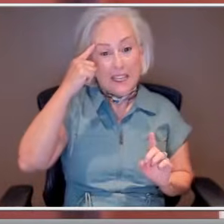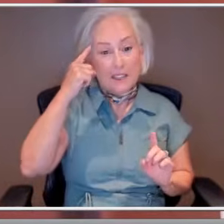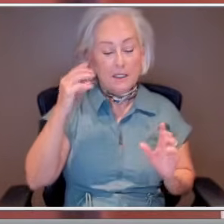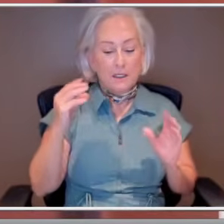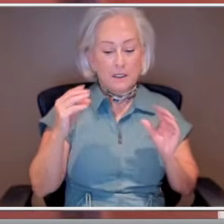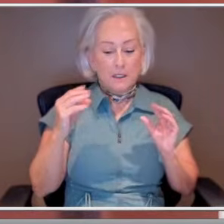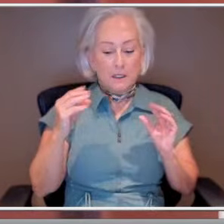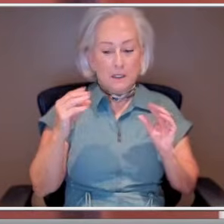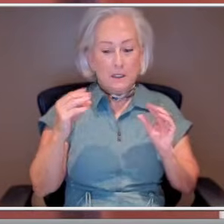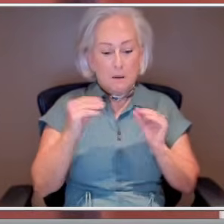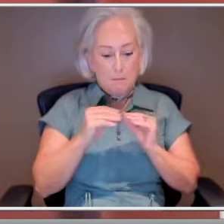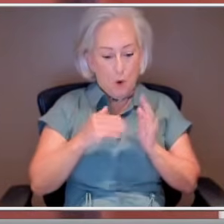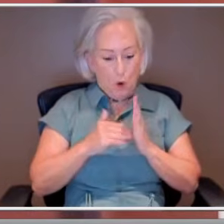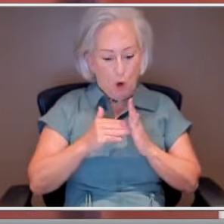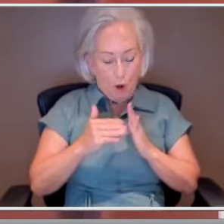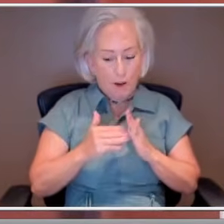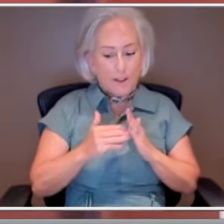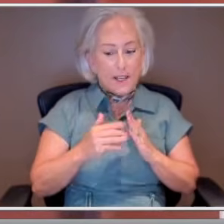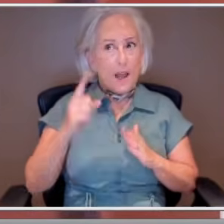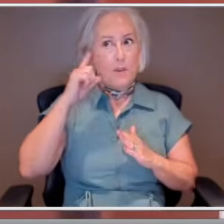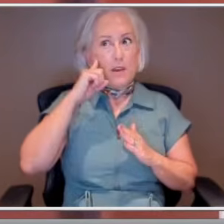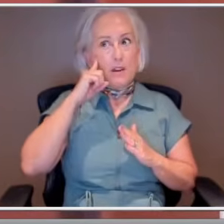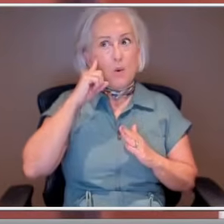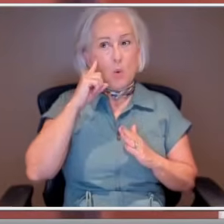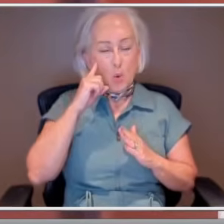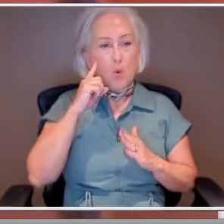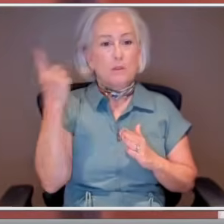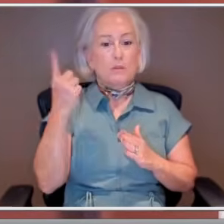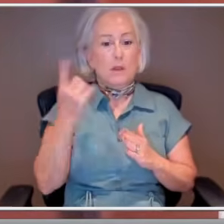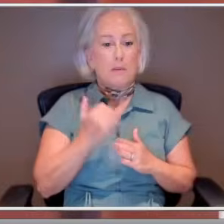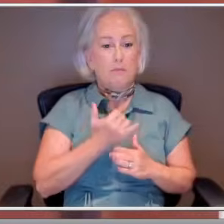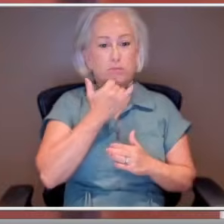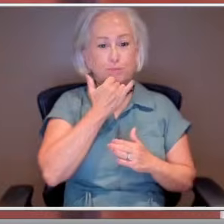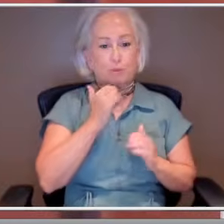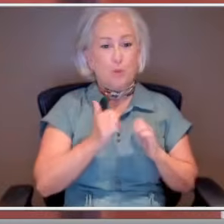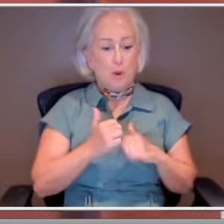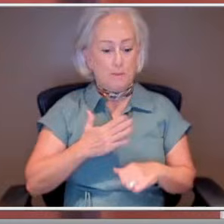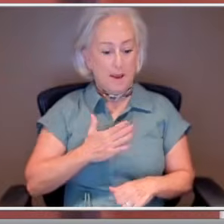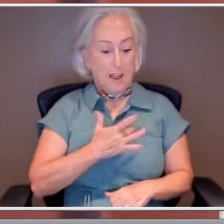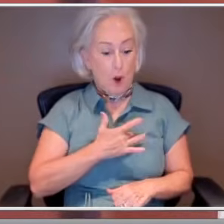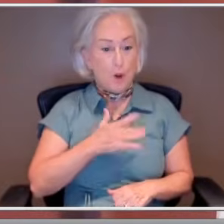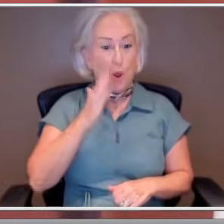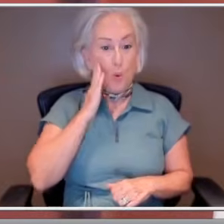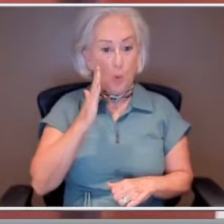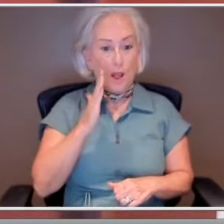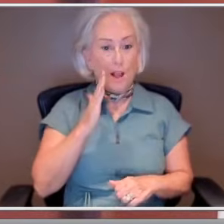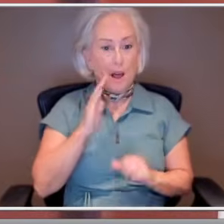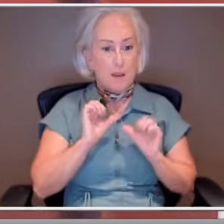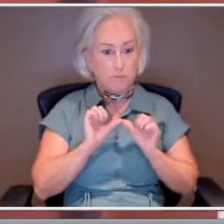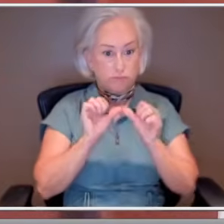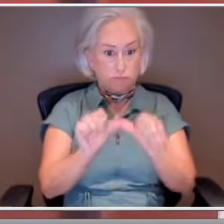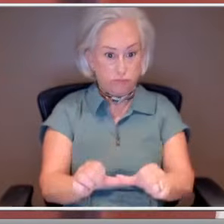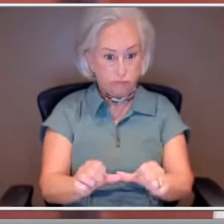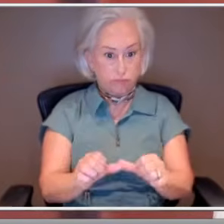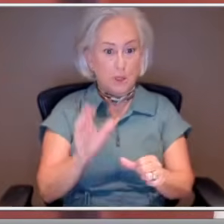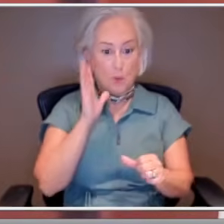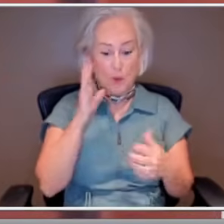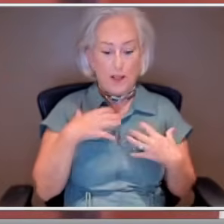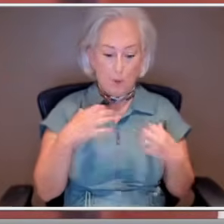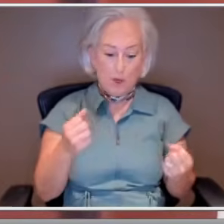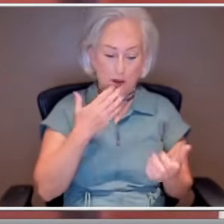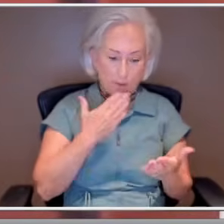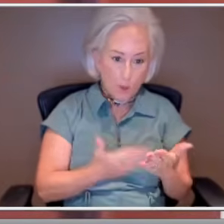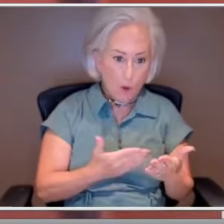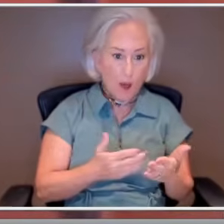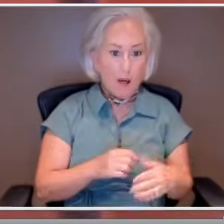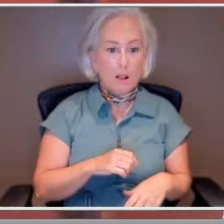out that things was going on with my heart, I was a little concerned about if I was going to make it to them, if I'm going to be recovering well, or am I still going